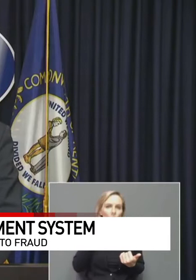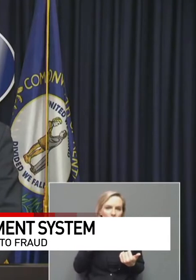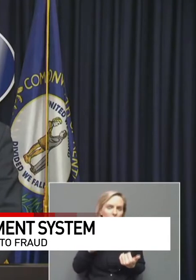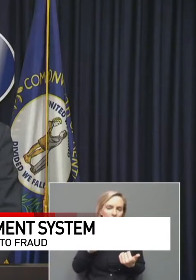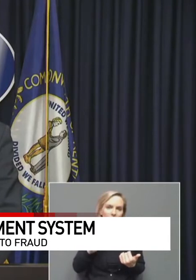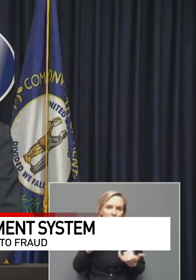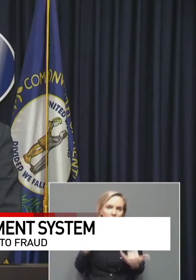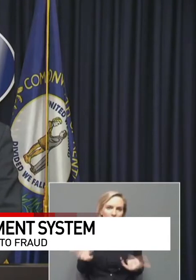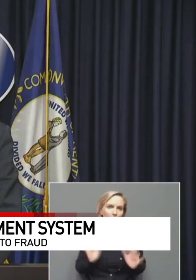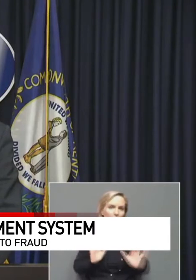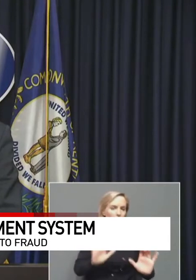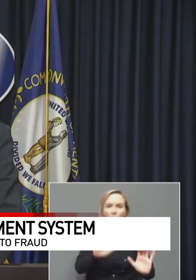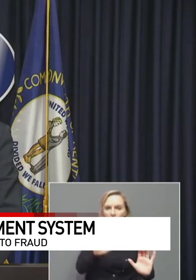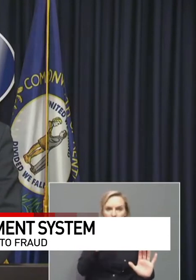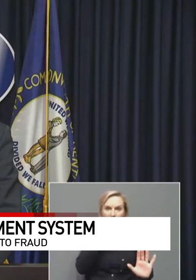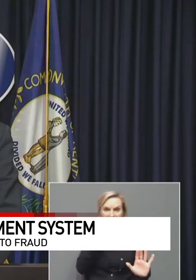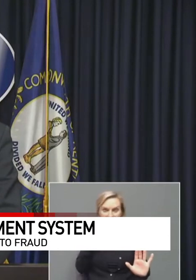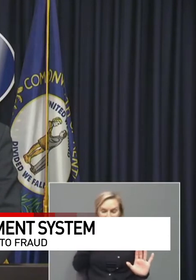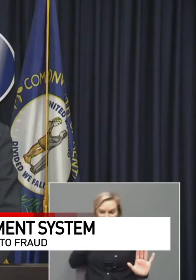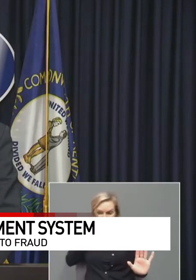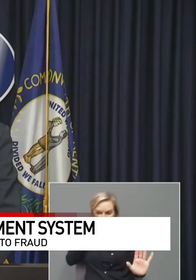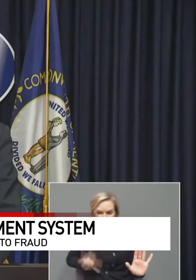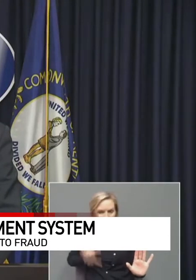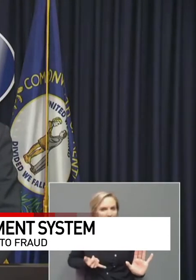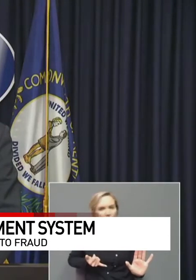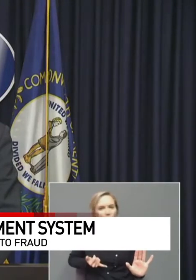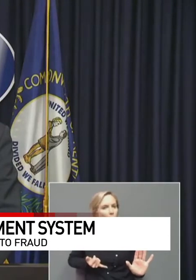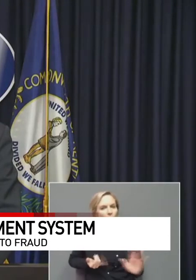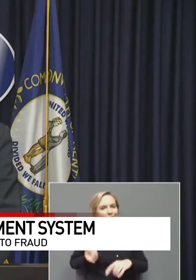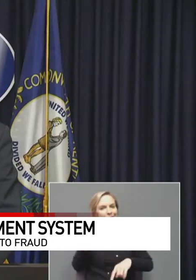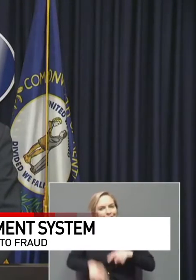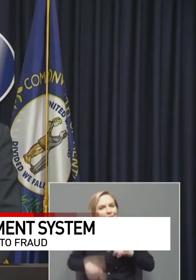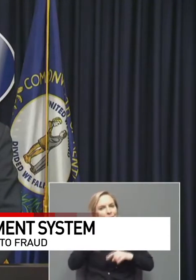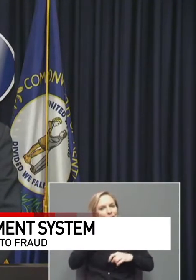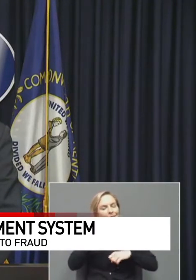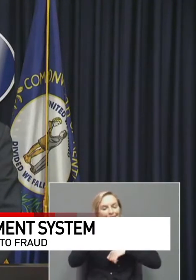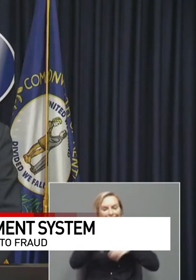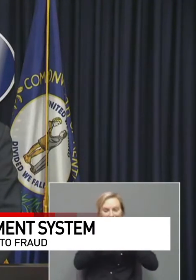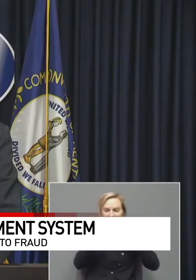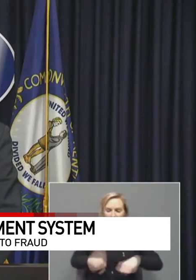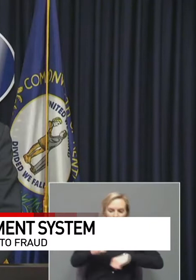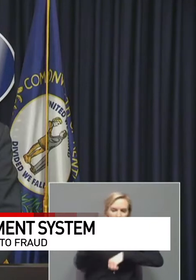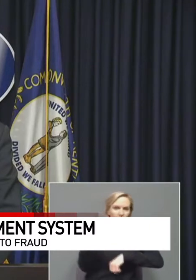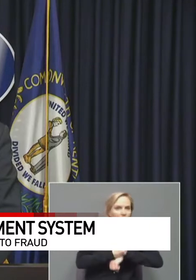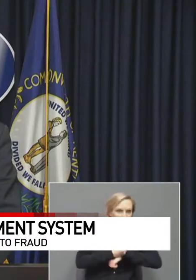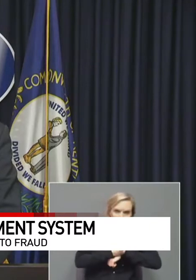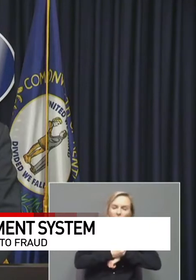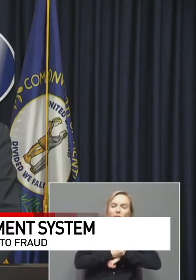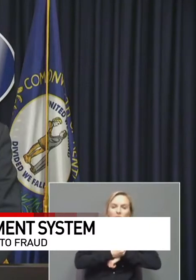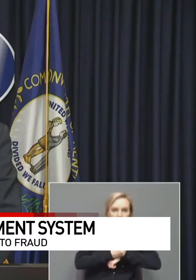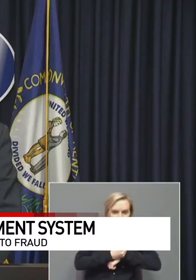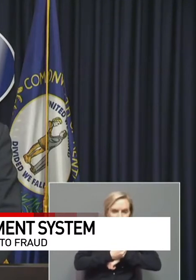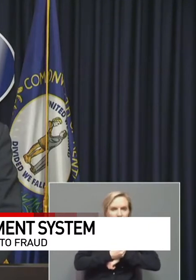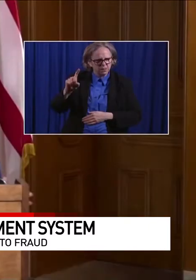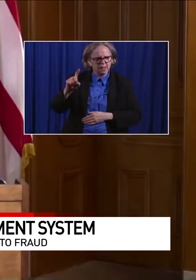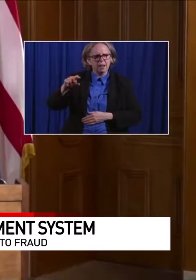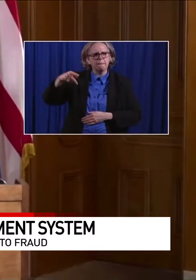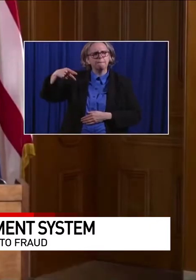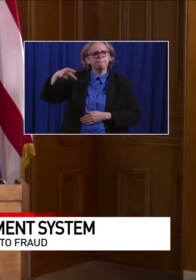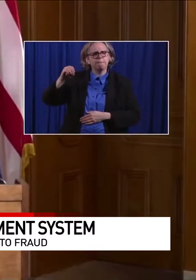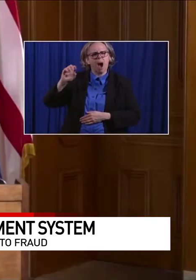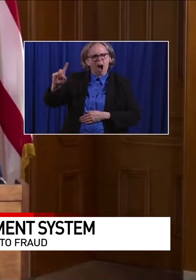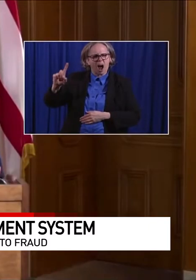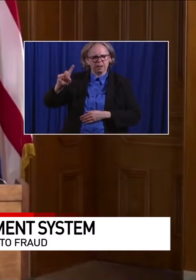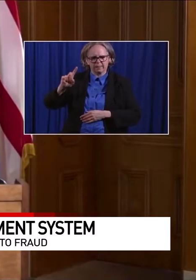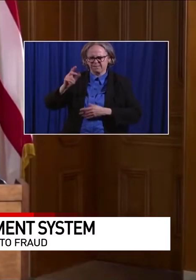But it's not right to do it when we have to shut down the system for the next 4 days, but it's going to come in the near future. We